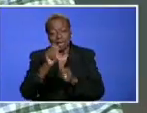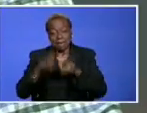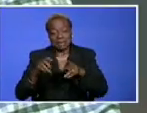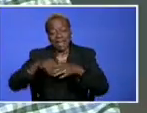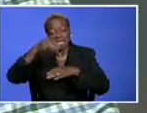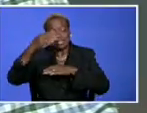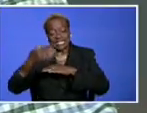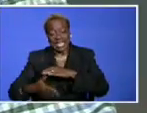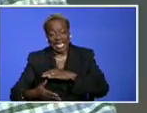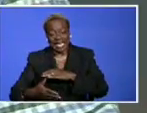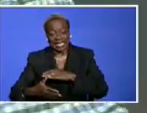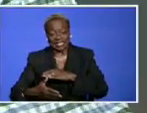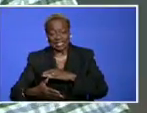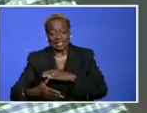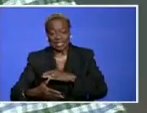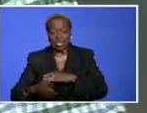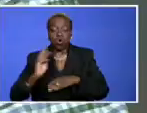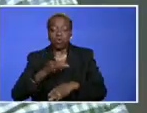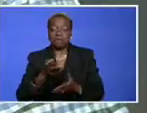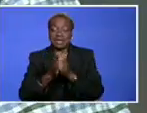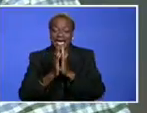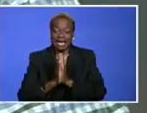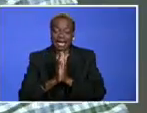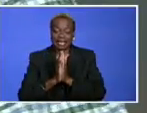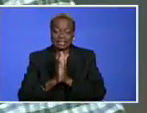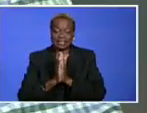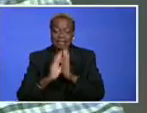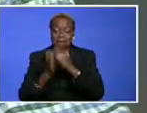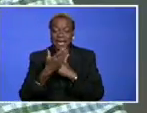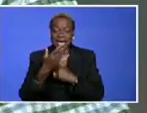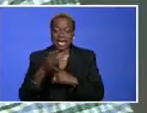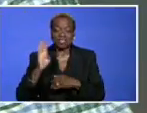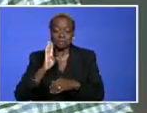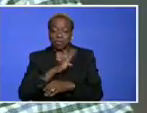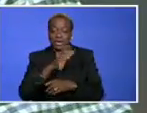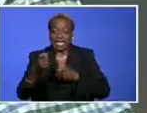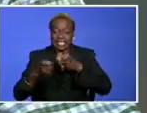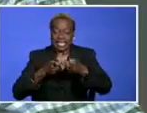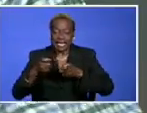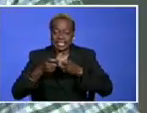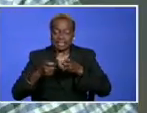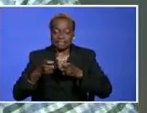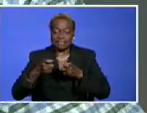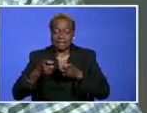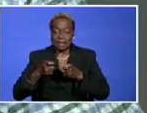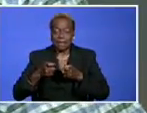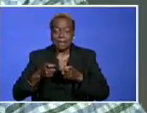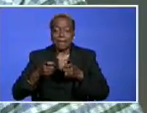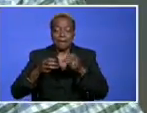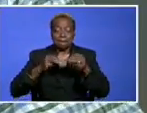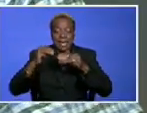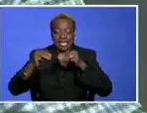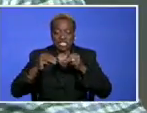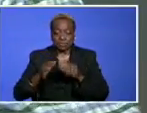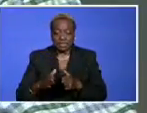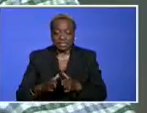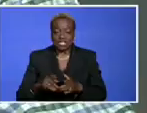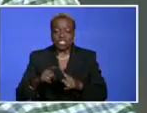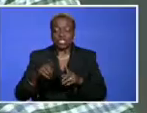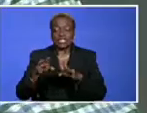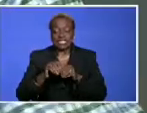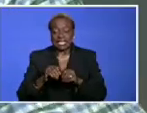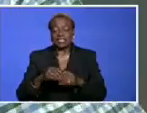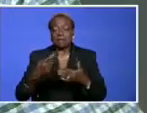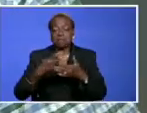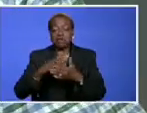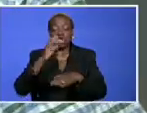been asked as by the board and executive management to take the precaution to ensure that we're